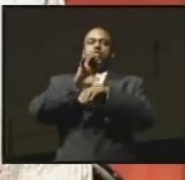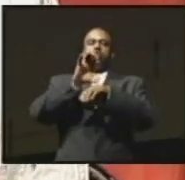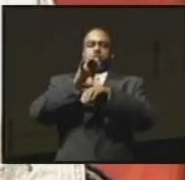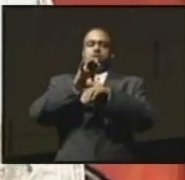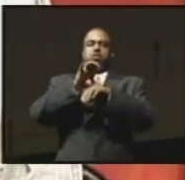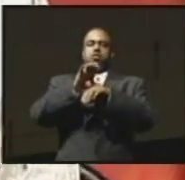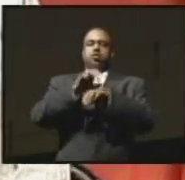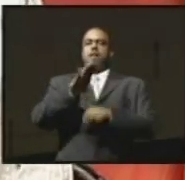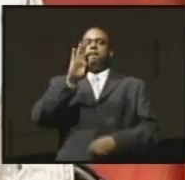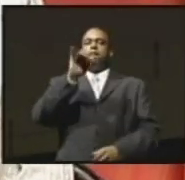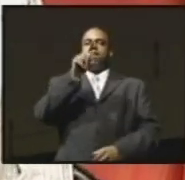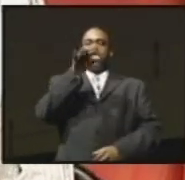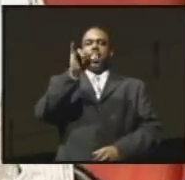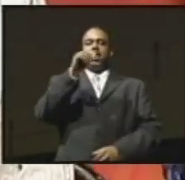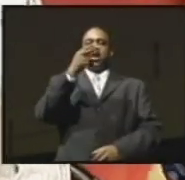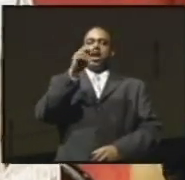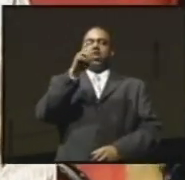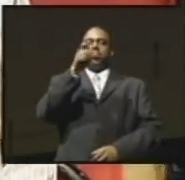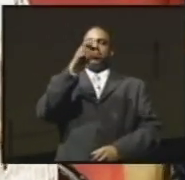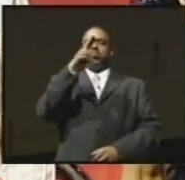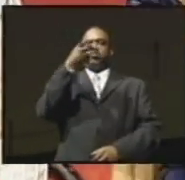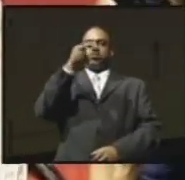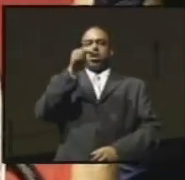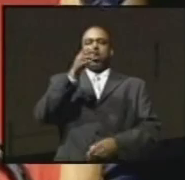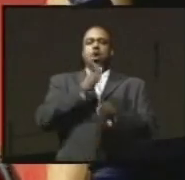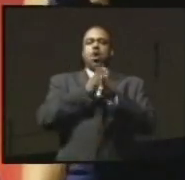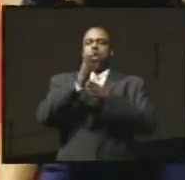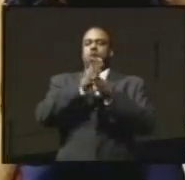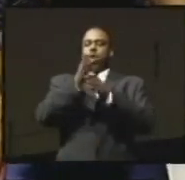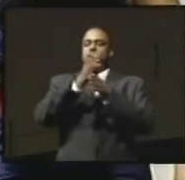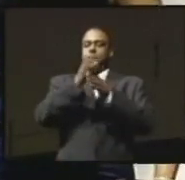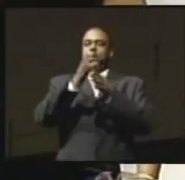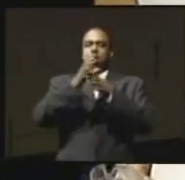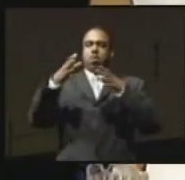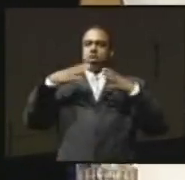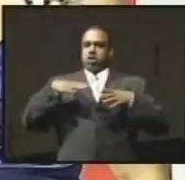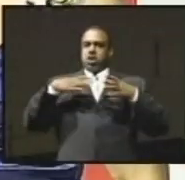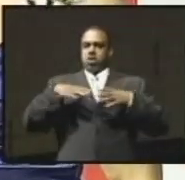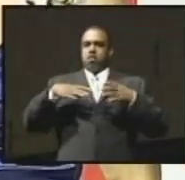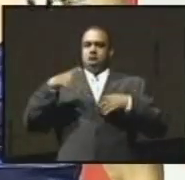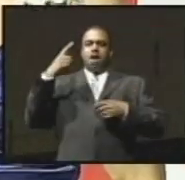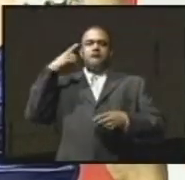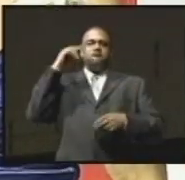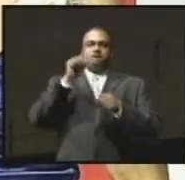Mrs. Betty Henderson, Career Wardrobe Director for Jackets for Jobs.